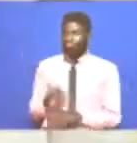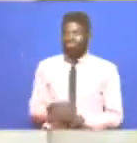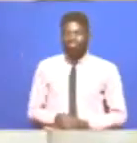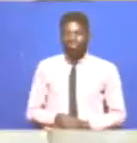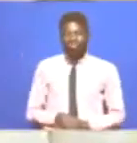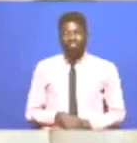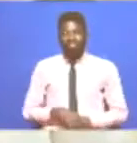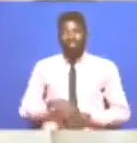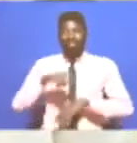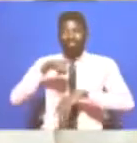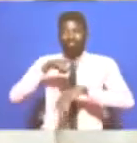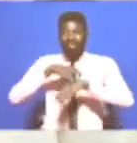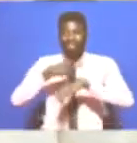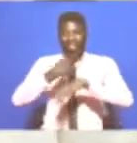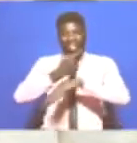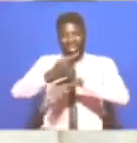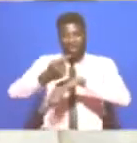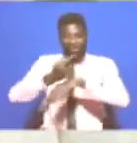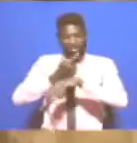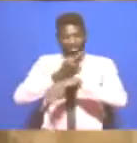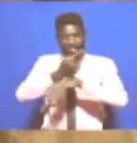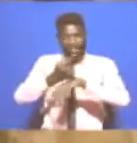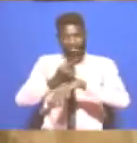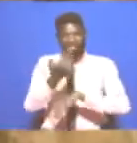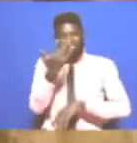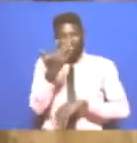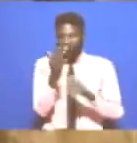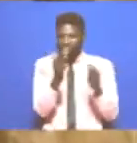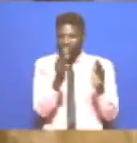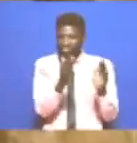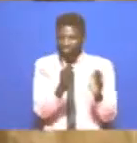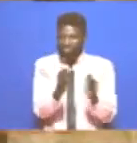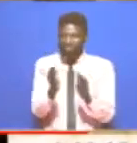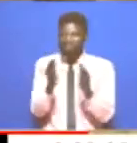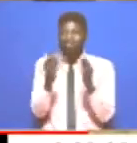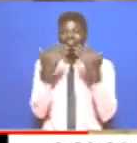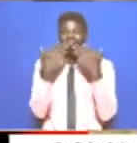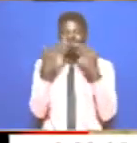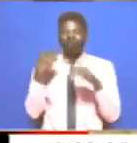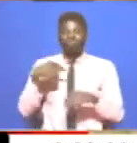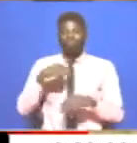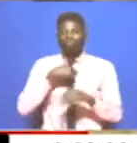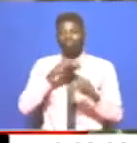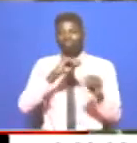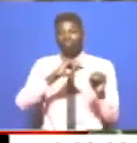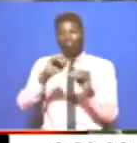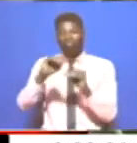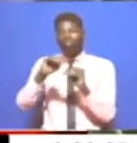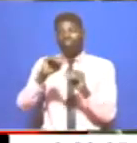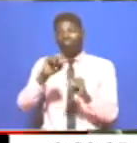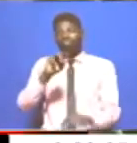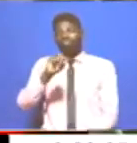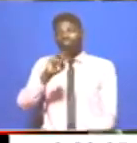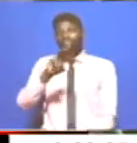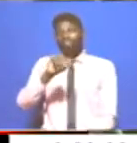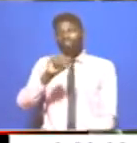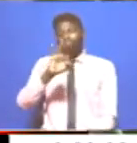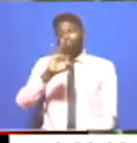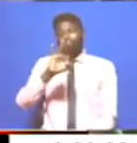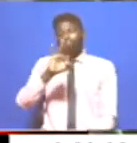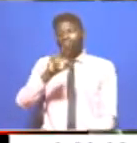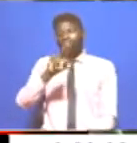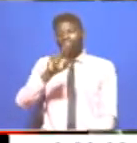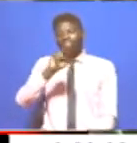After 5 hours of rigorous preparations, we made it into the Mwafunja Ngomeni shrines. We are about to tell you